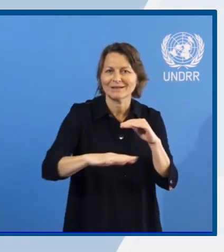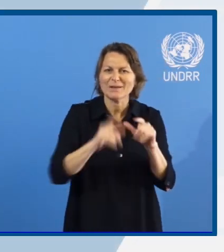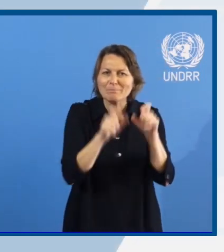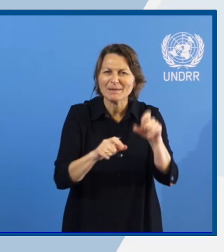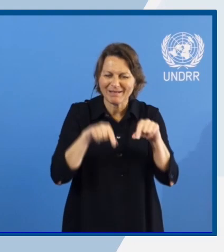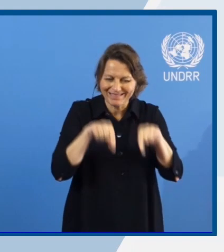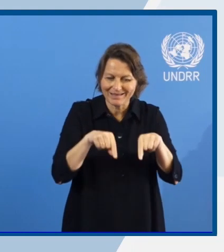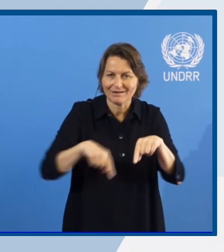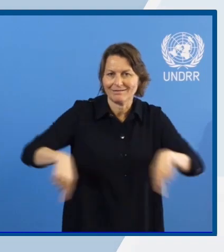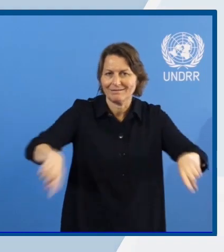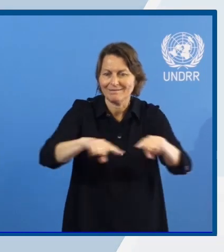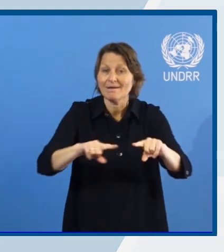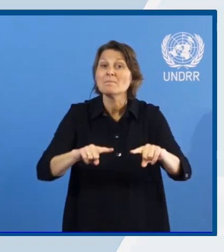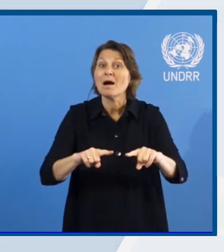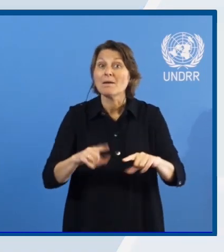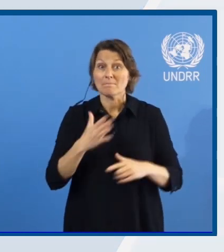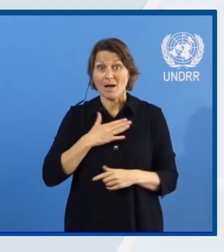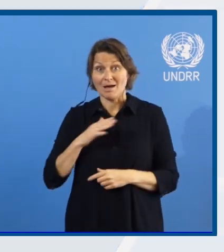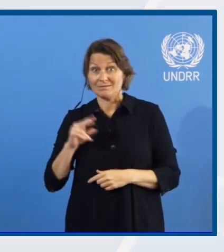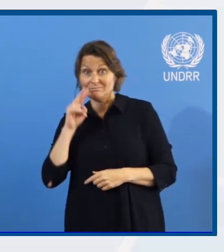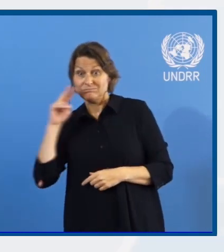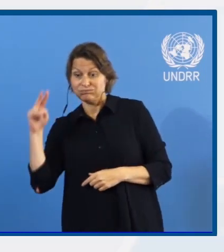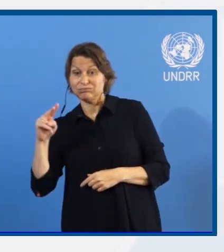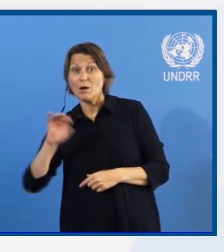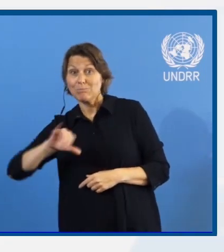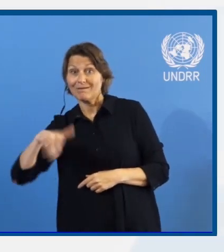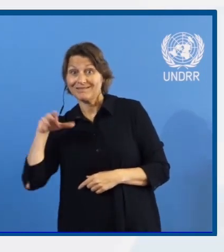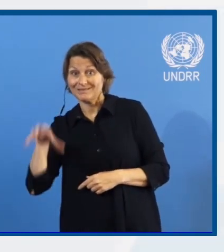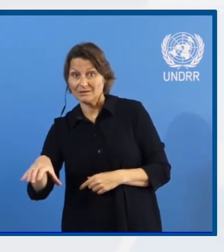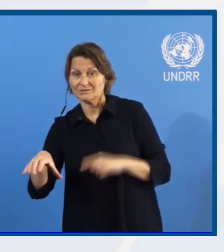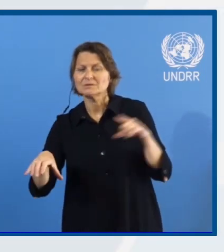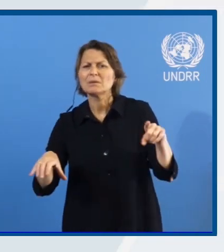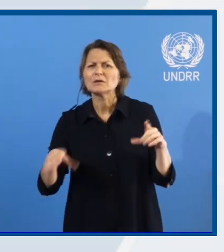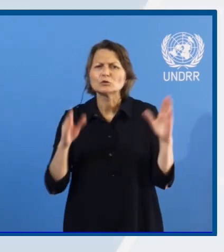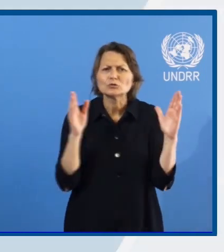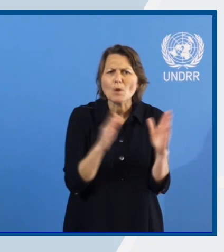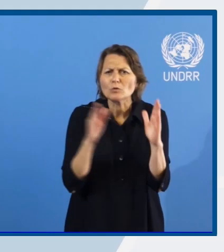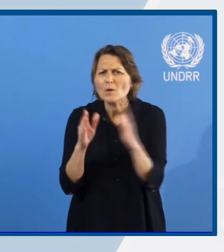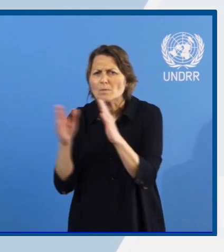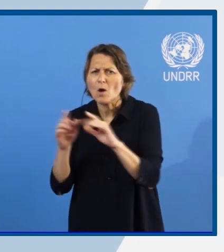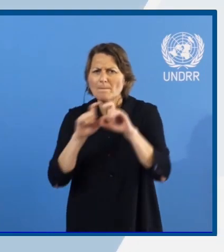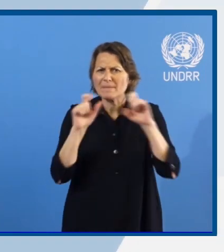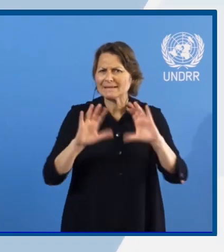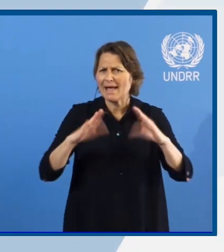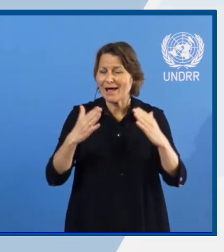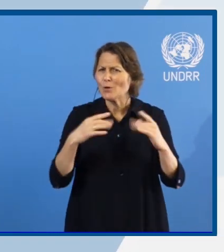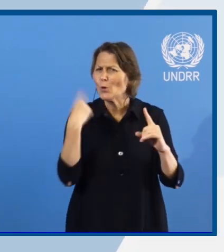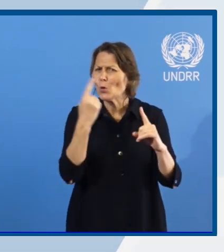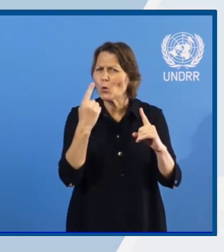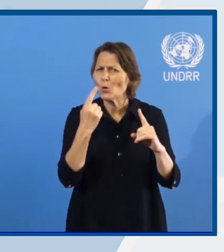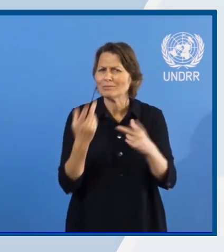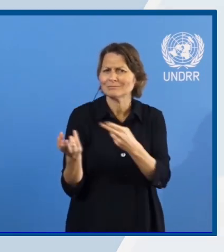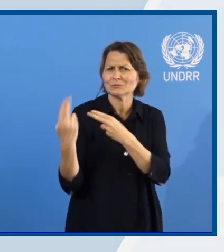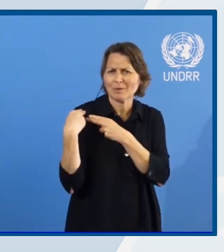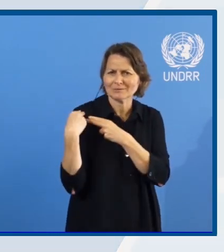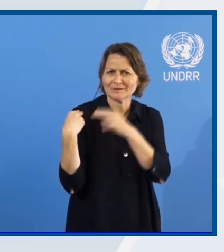developing. Because ultimately for the SMEs, it is the ground level bank manager and the